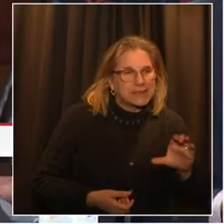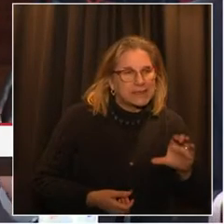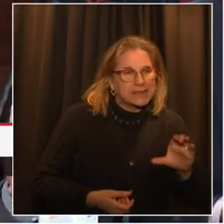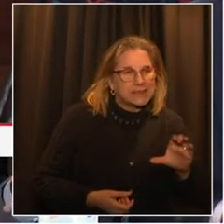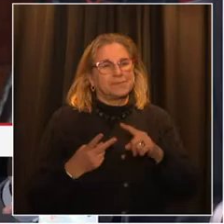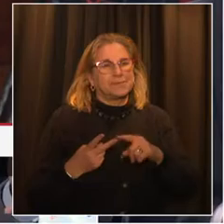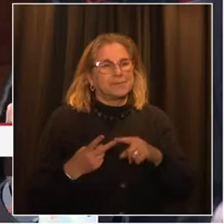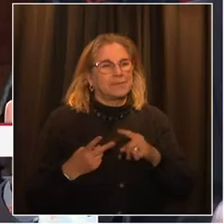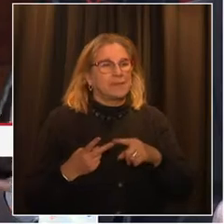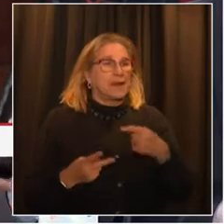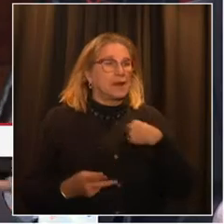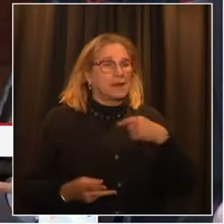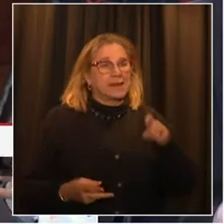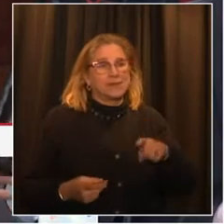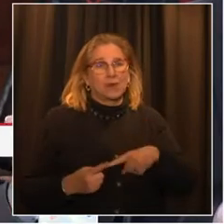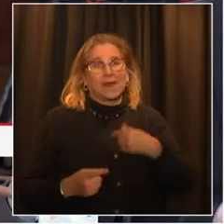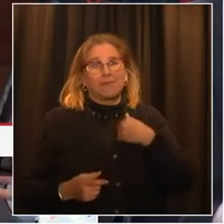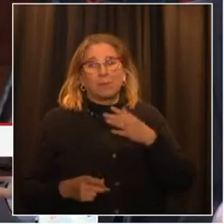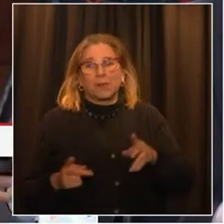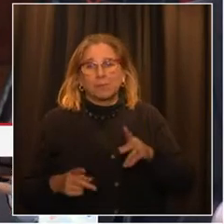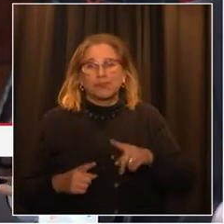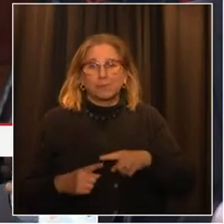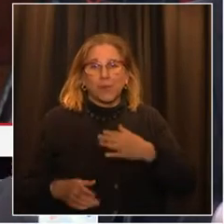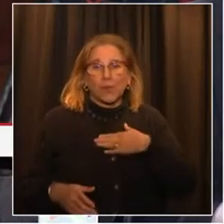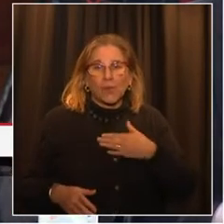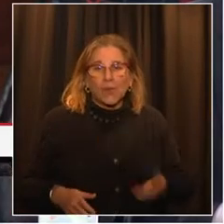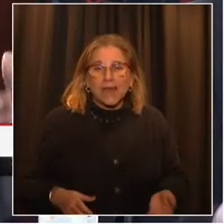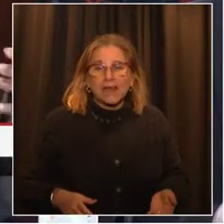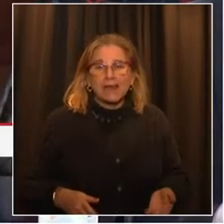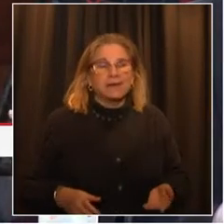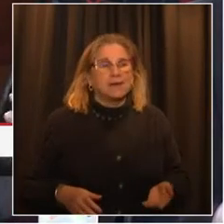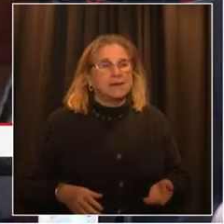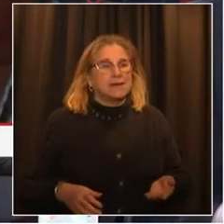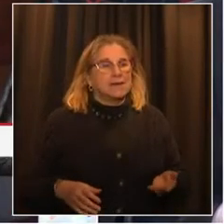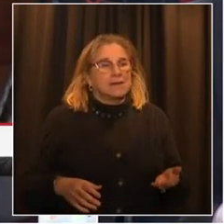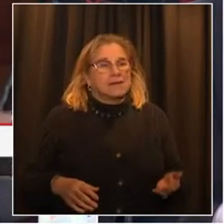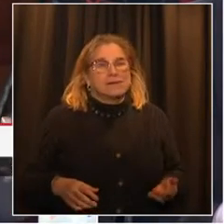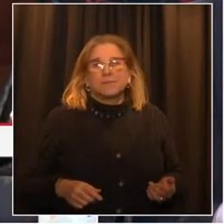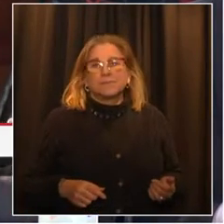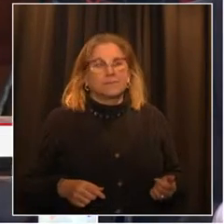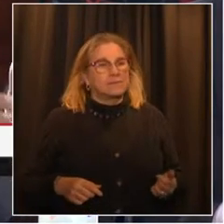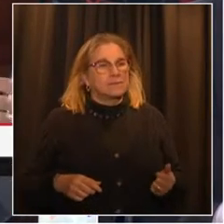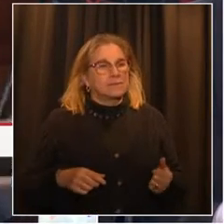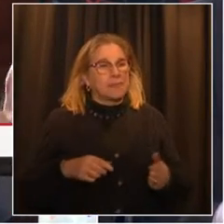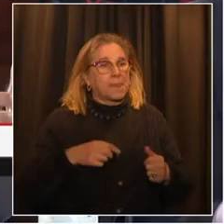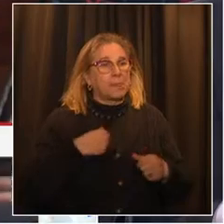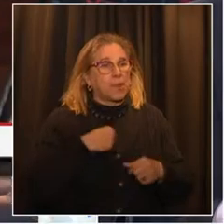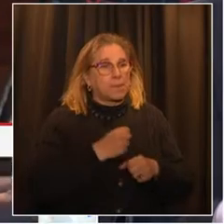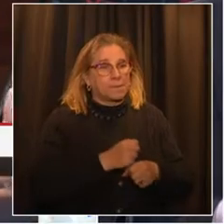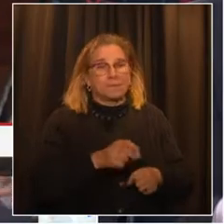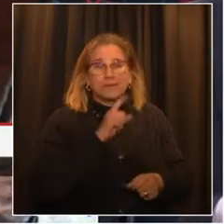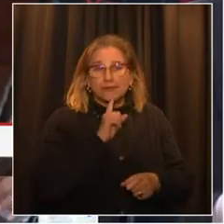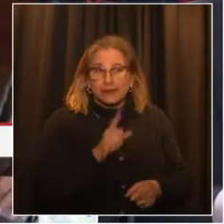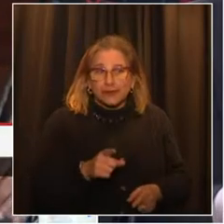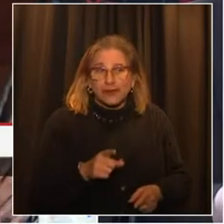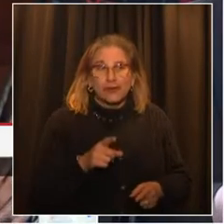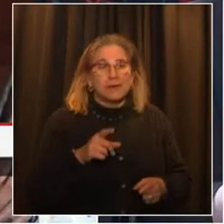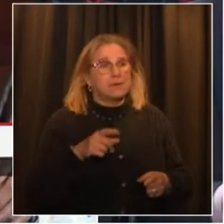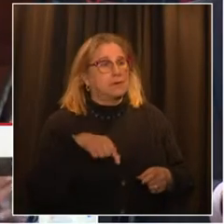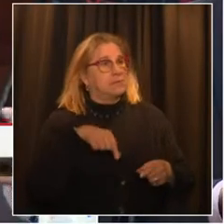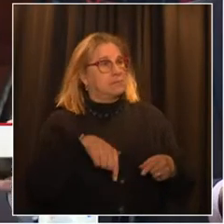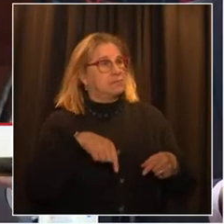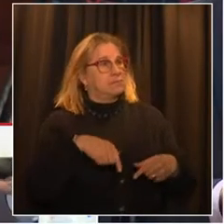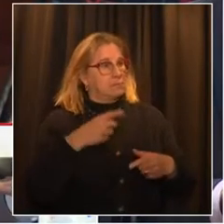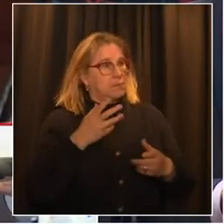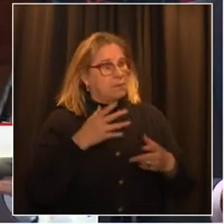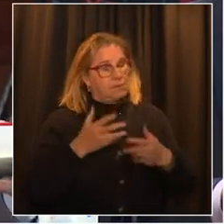participant in terms of the executive in order to make those things function the way that you might think it should function, and perhaps the way it's functioned in the past.